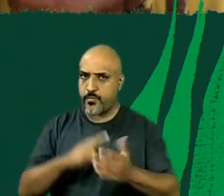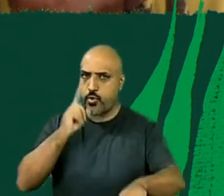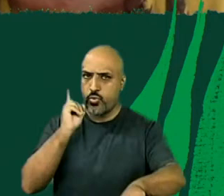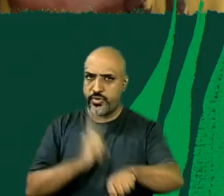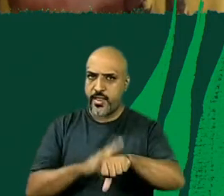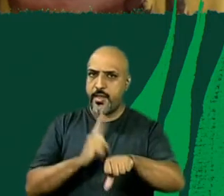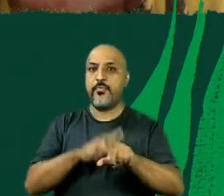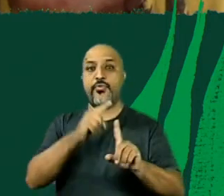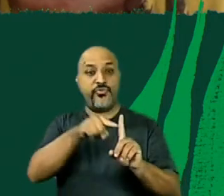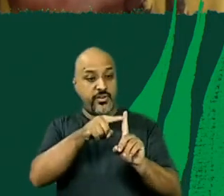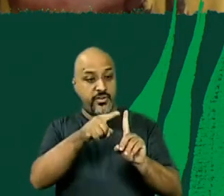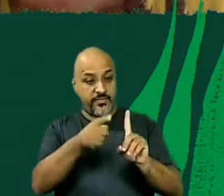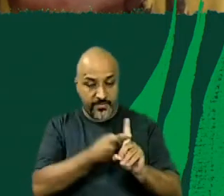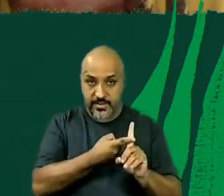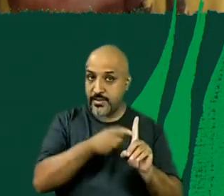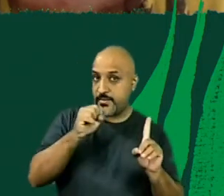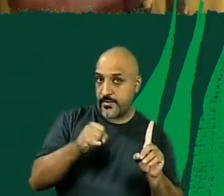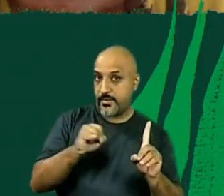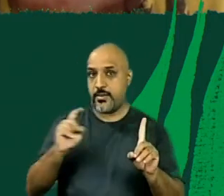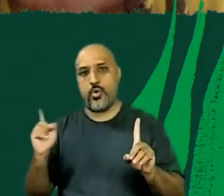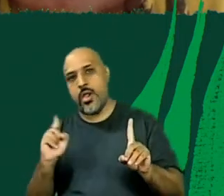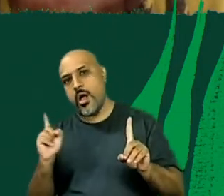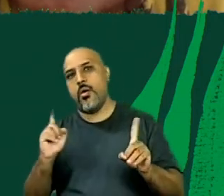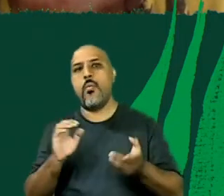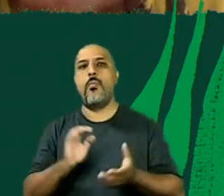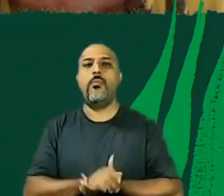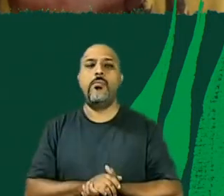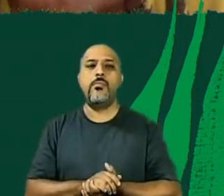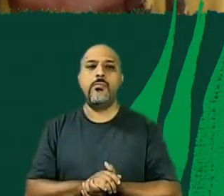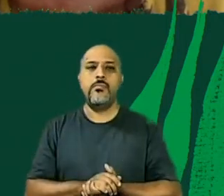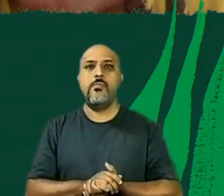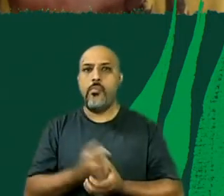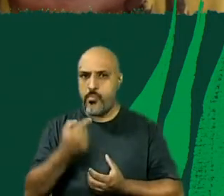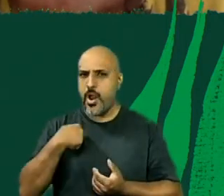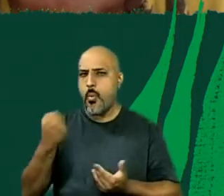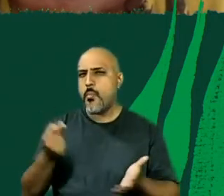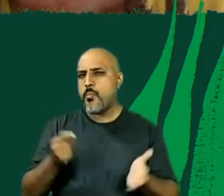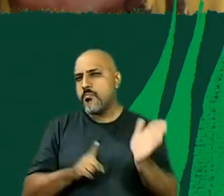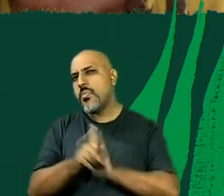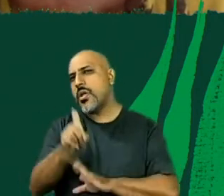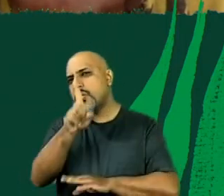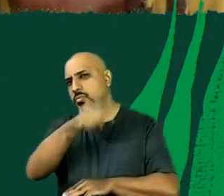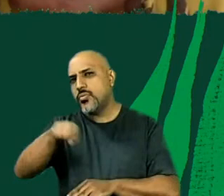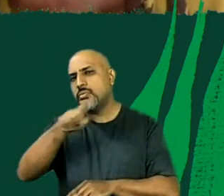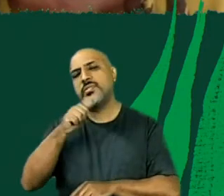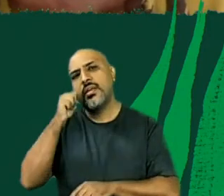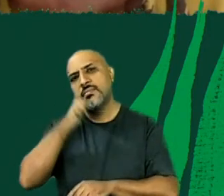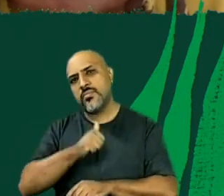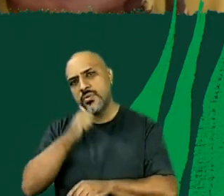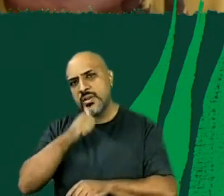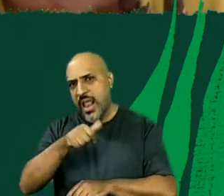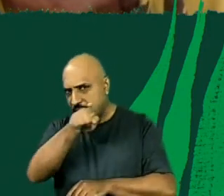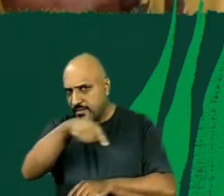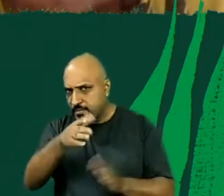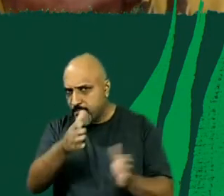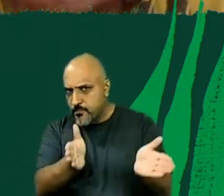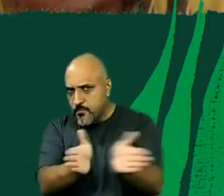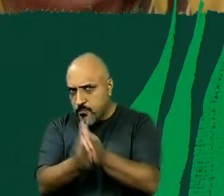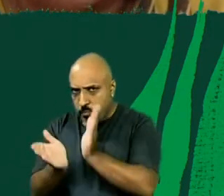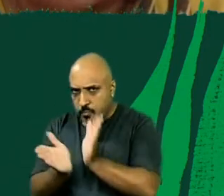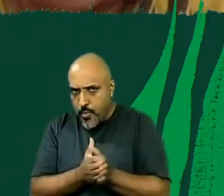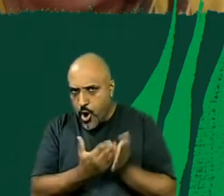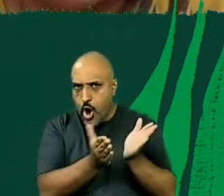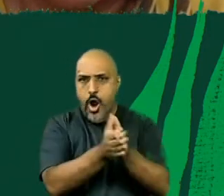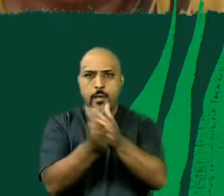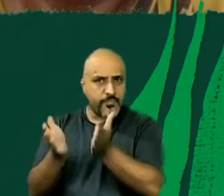to get pregnant or not, and when and how. I asked if poor women,